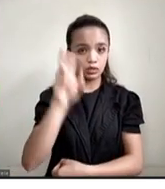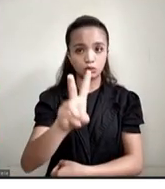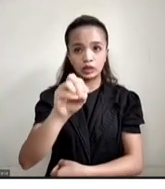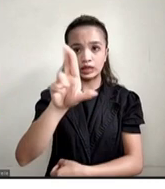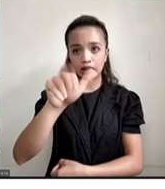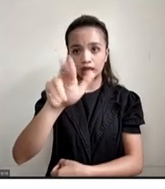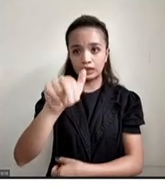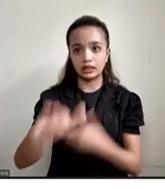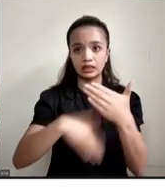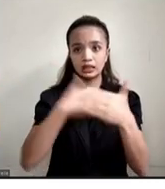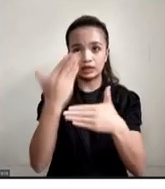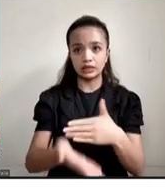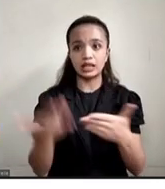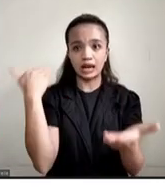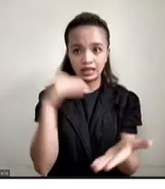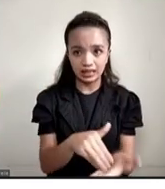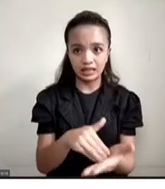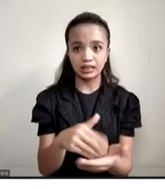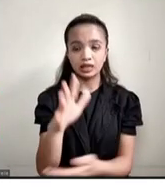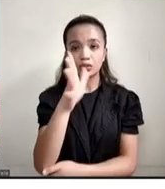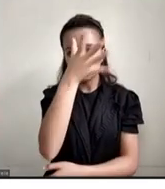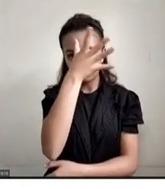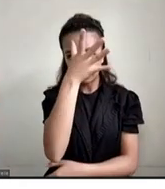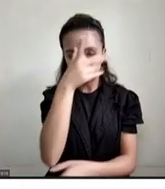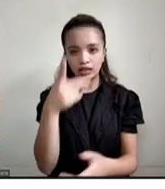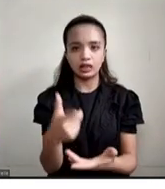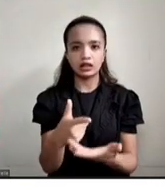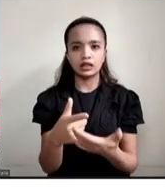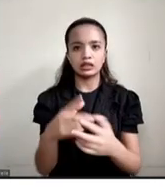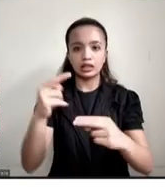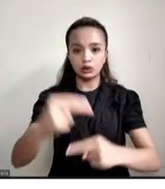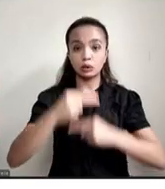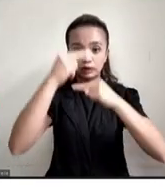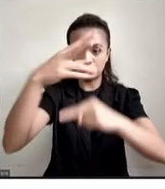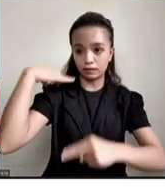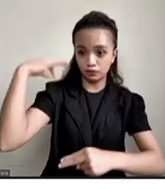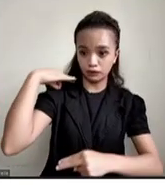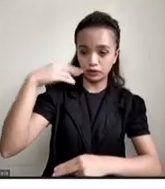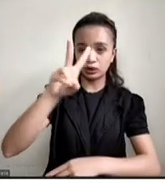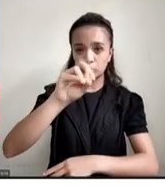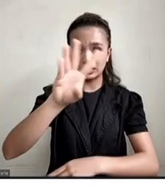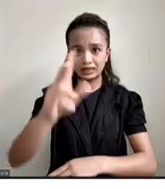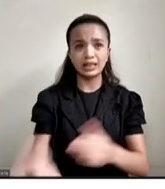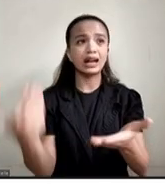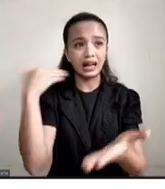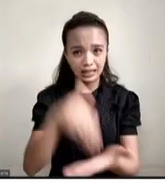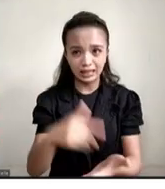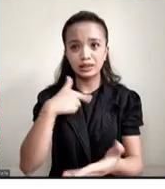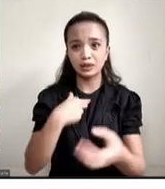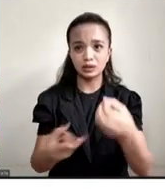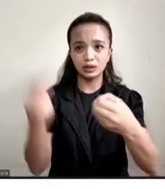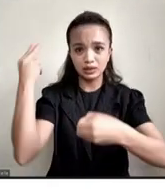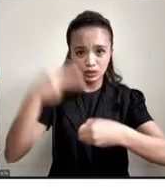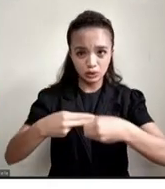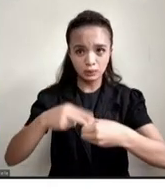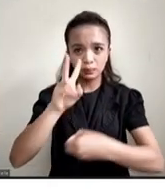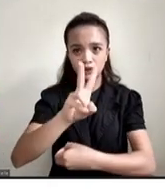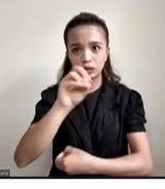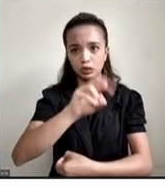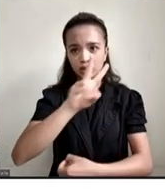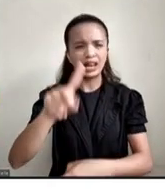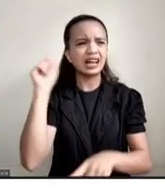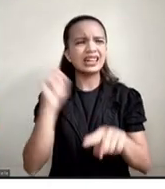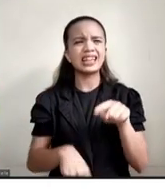they sacrificed again when my father ran for 2016. And then papasok na naman ako ulit this 2022.